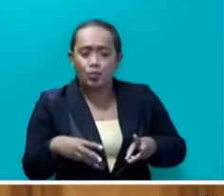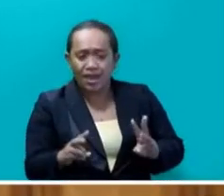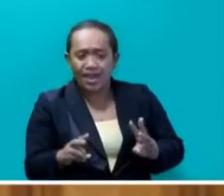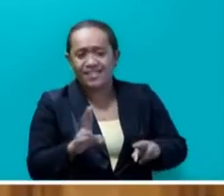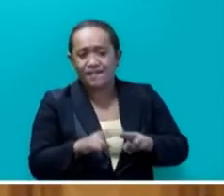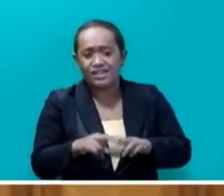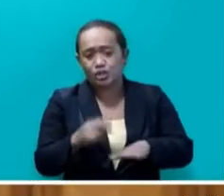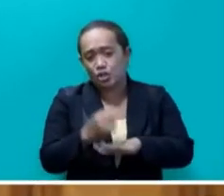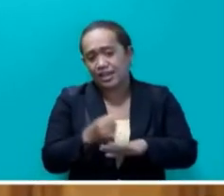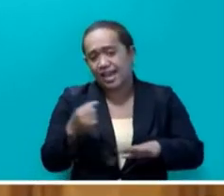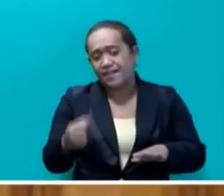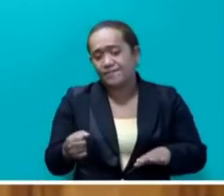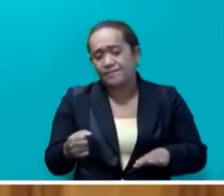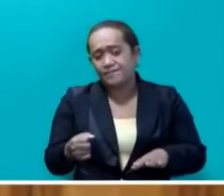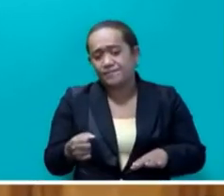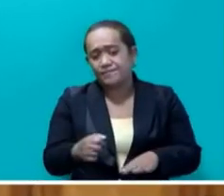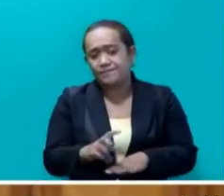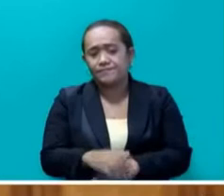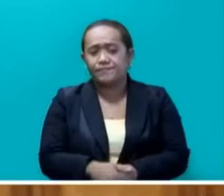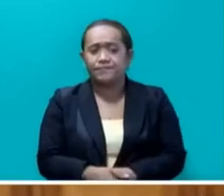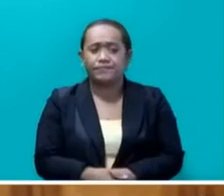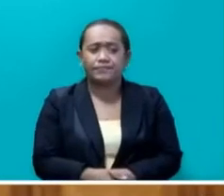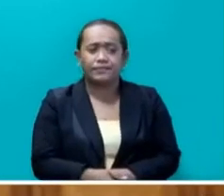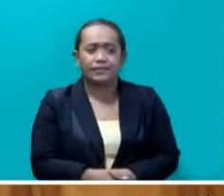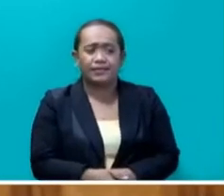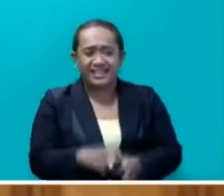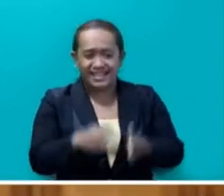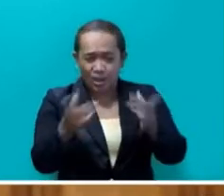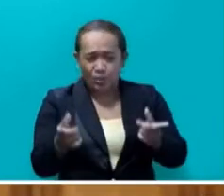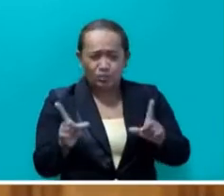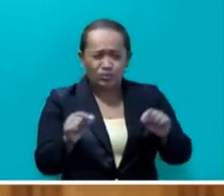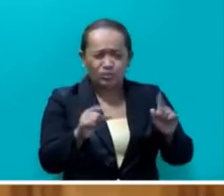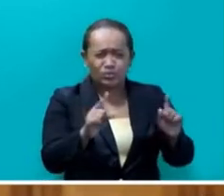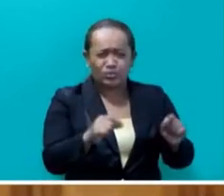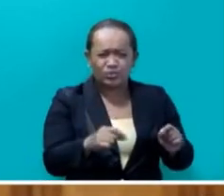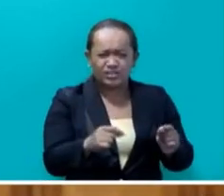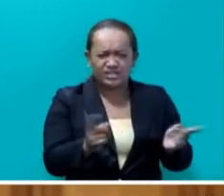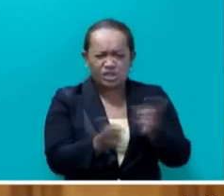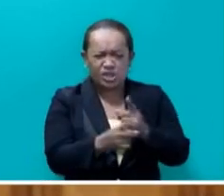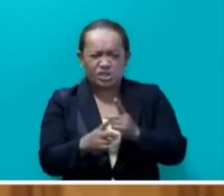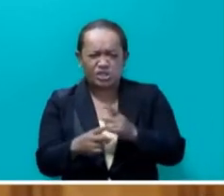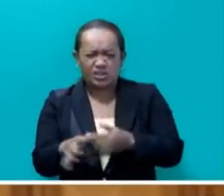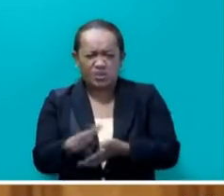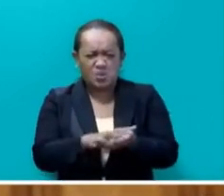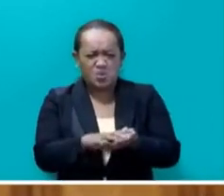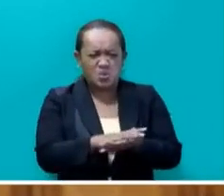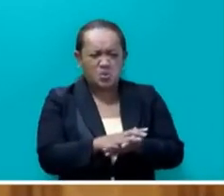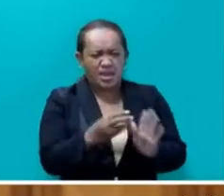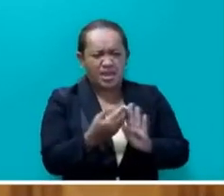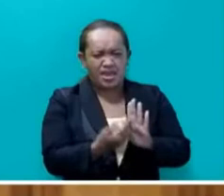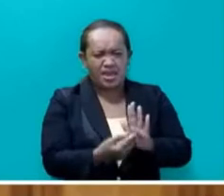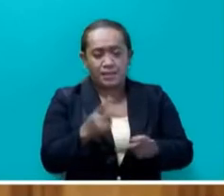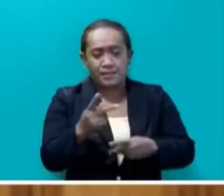Fiji first government is circumventing the process is very, very